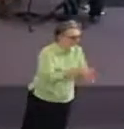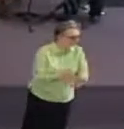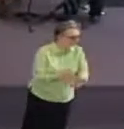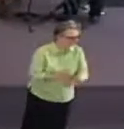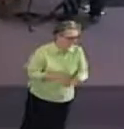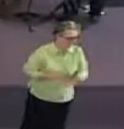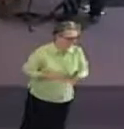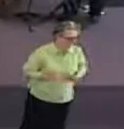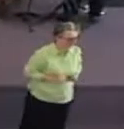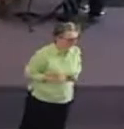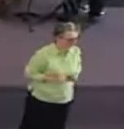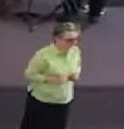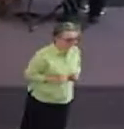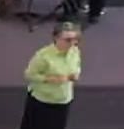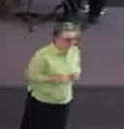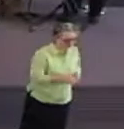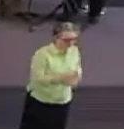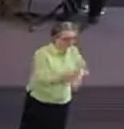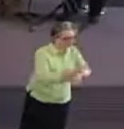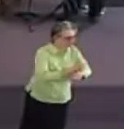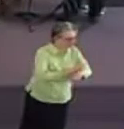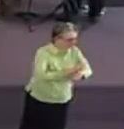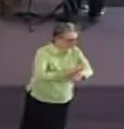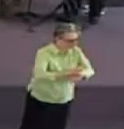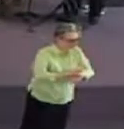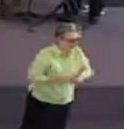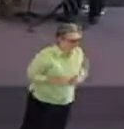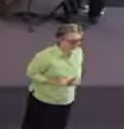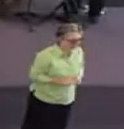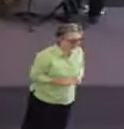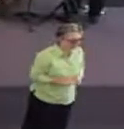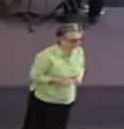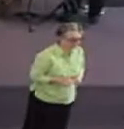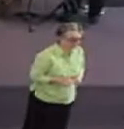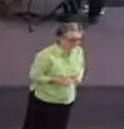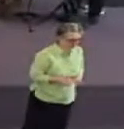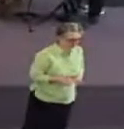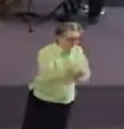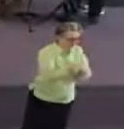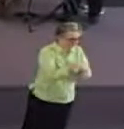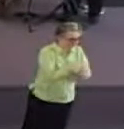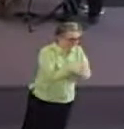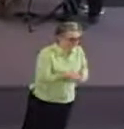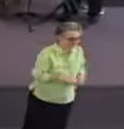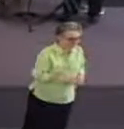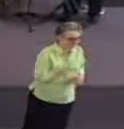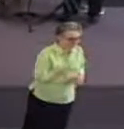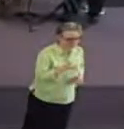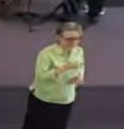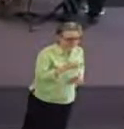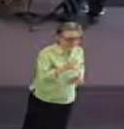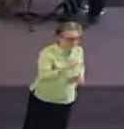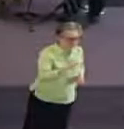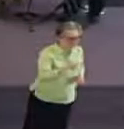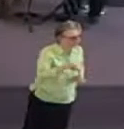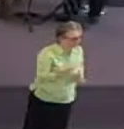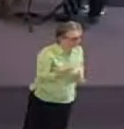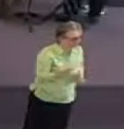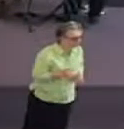God's got a kingdom, and he's got a branch in St. Joe. Amen. And we need to compel the whole